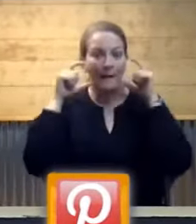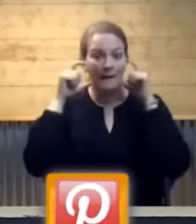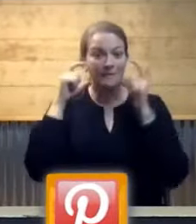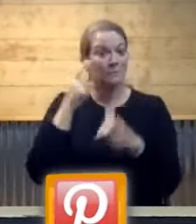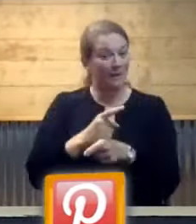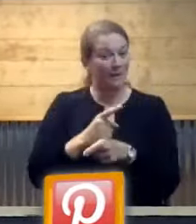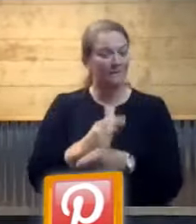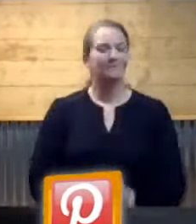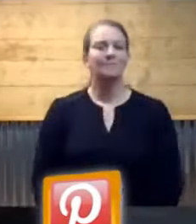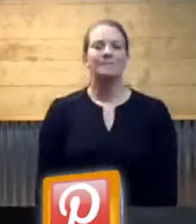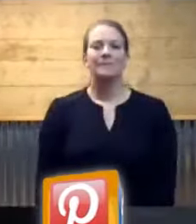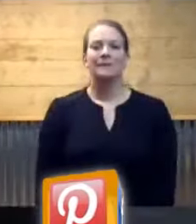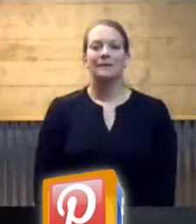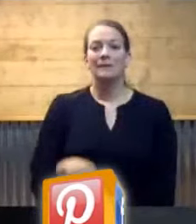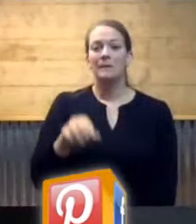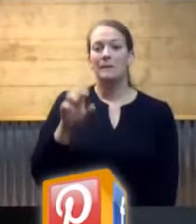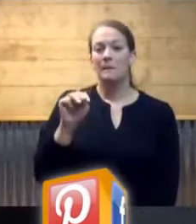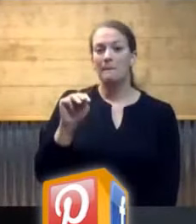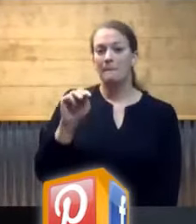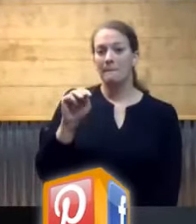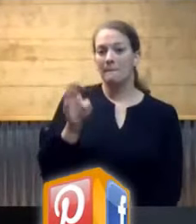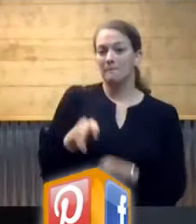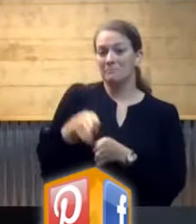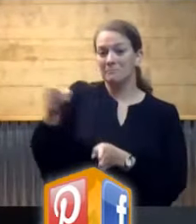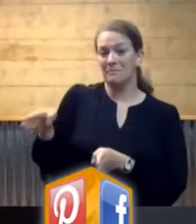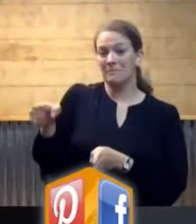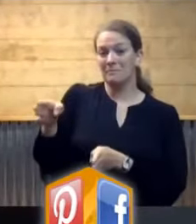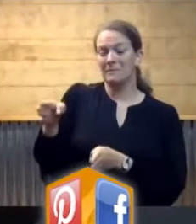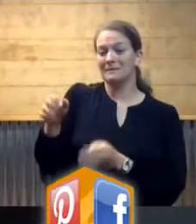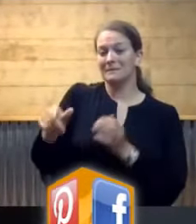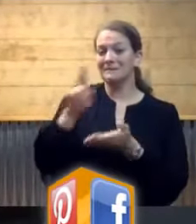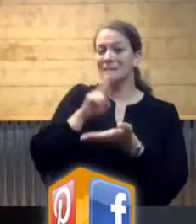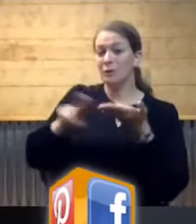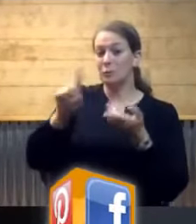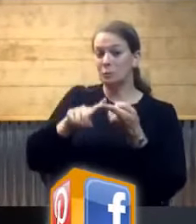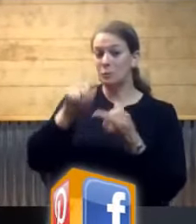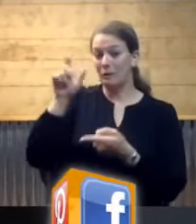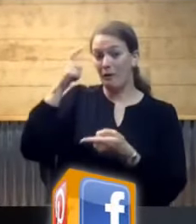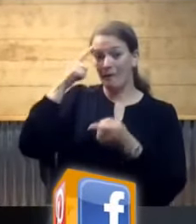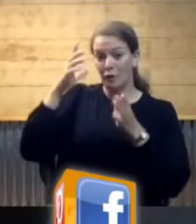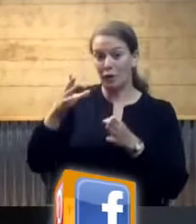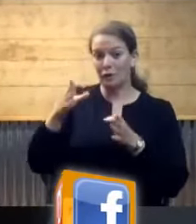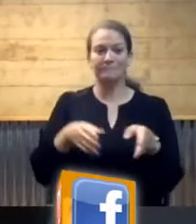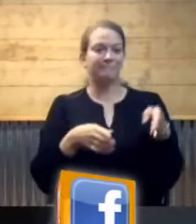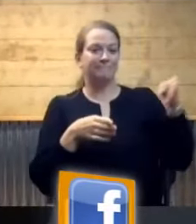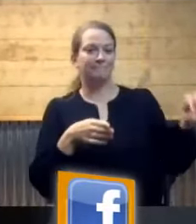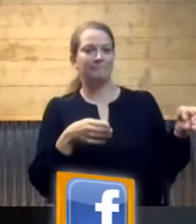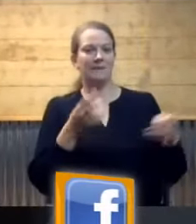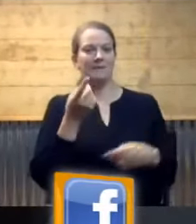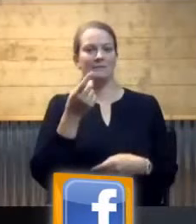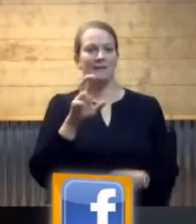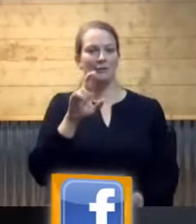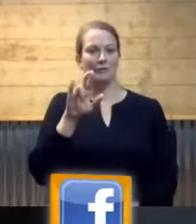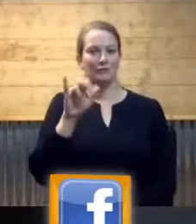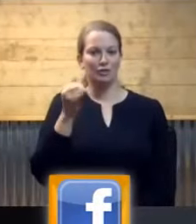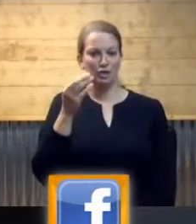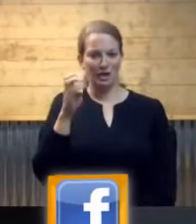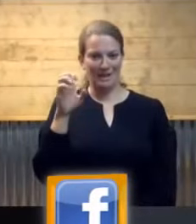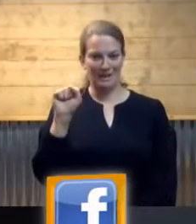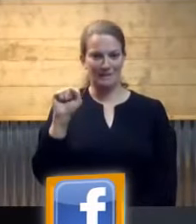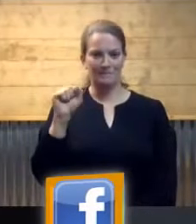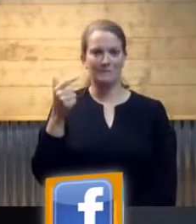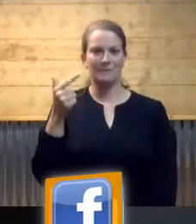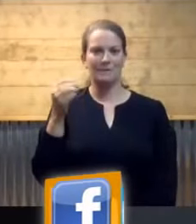right is Ms. Melissa DeRosa, Secretary of the Governor. To my left is Dr. James Malatras,